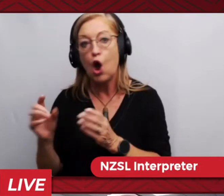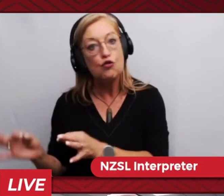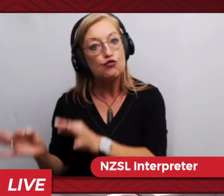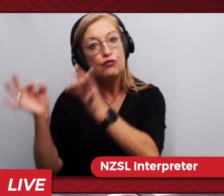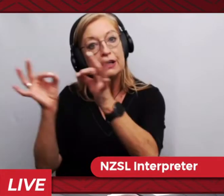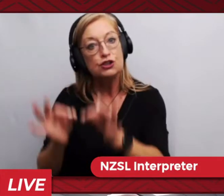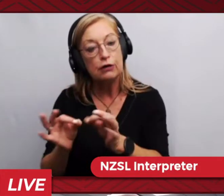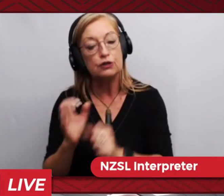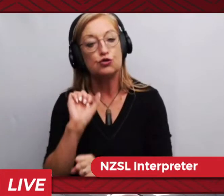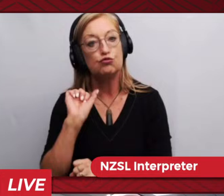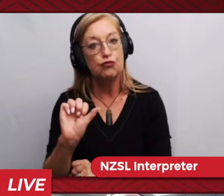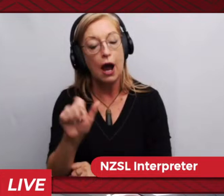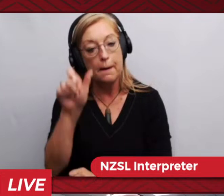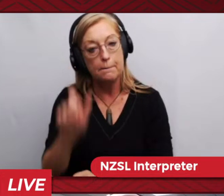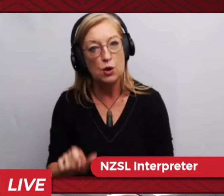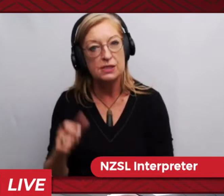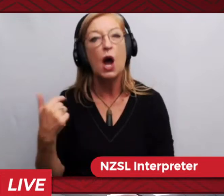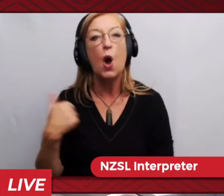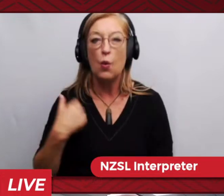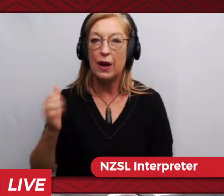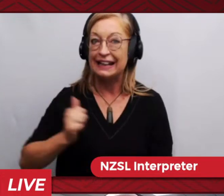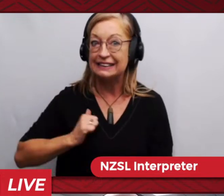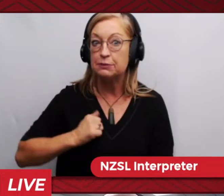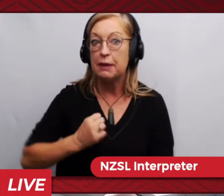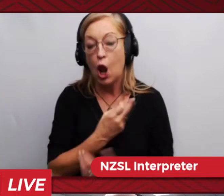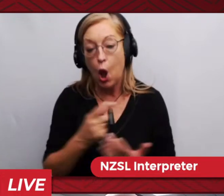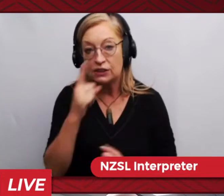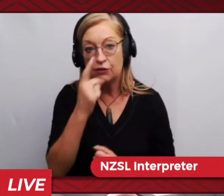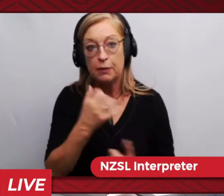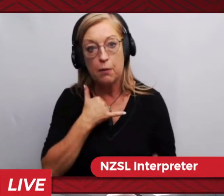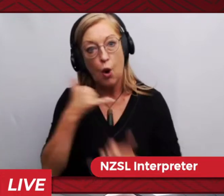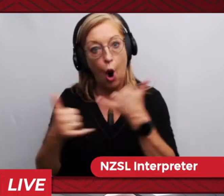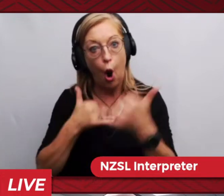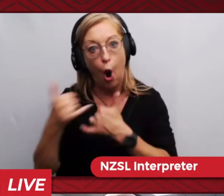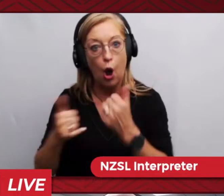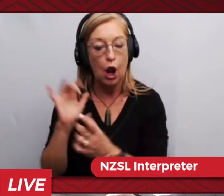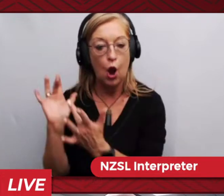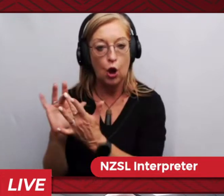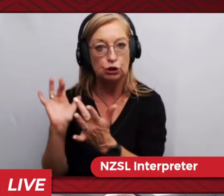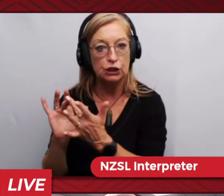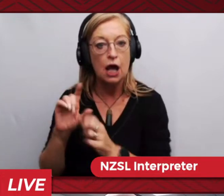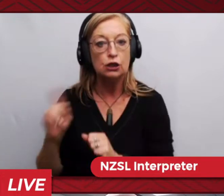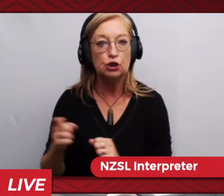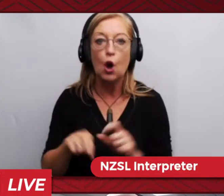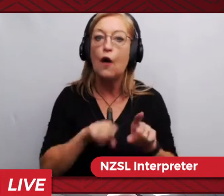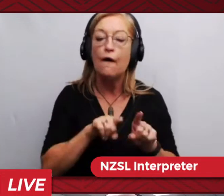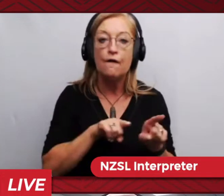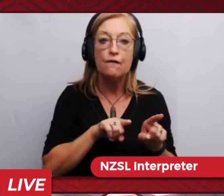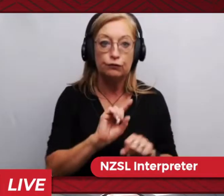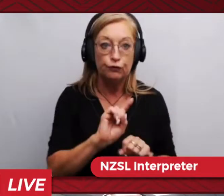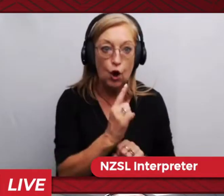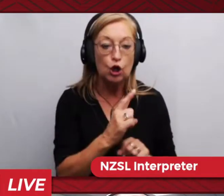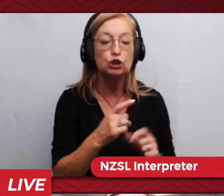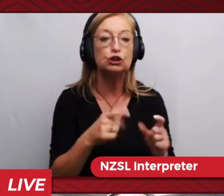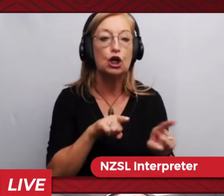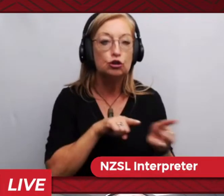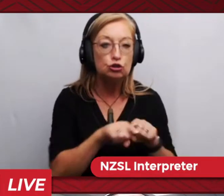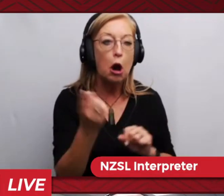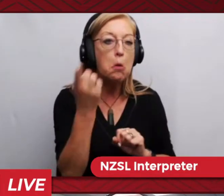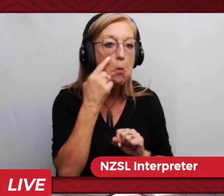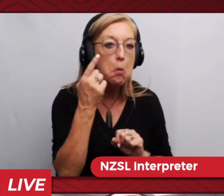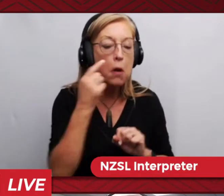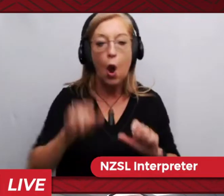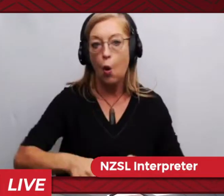increased volumes of inquiries. So to help us, you can always check the DSS website for information on tiers. You can have a read through